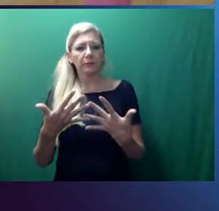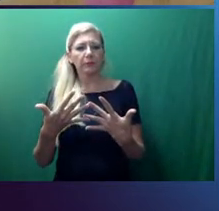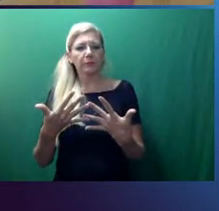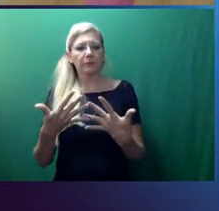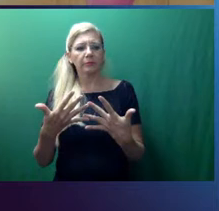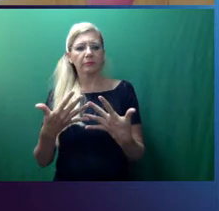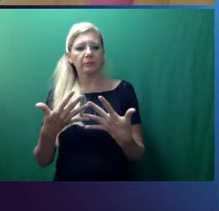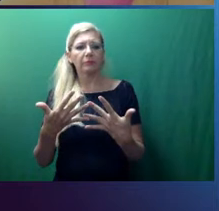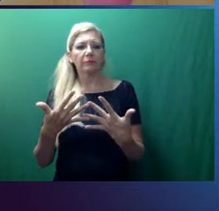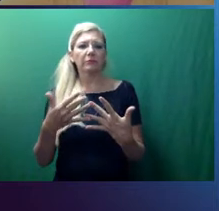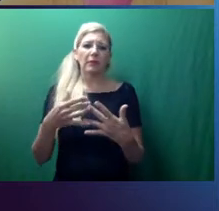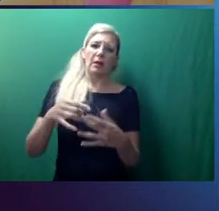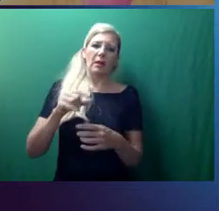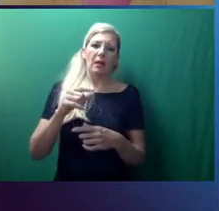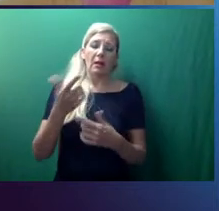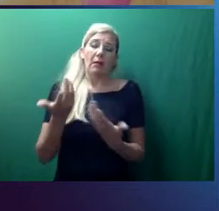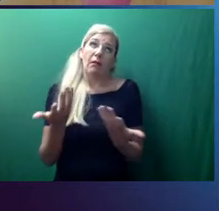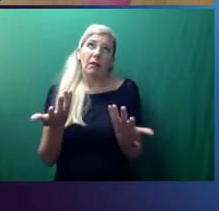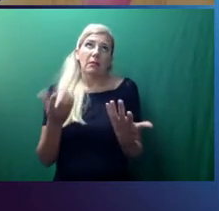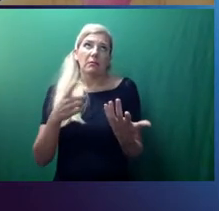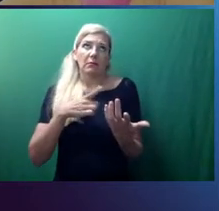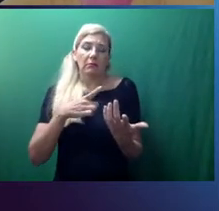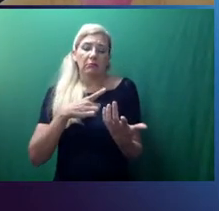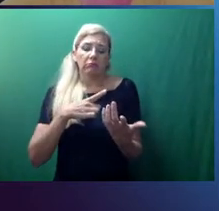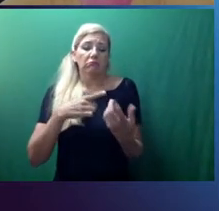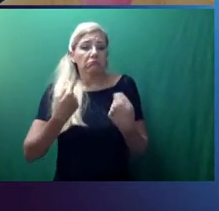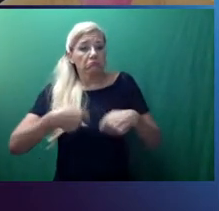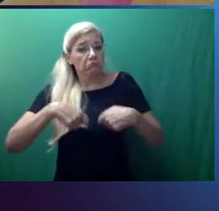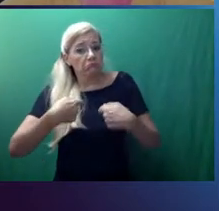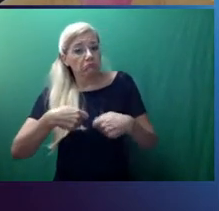that they need to have